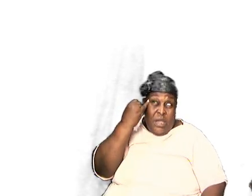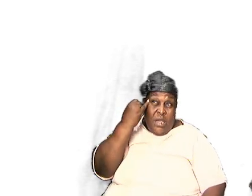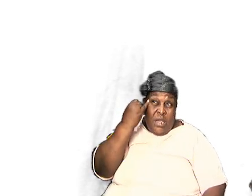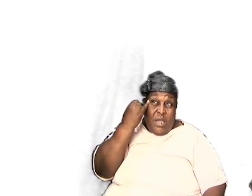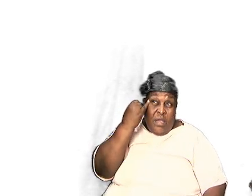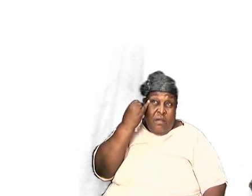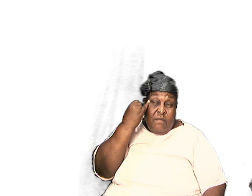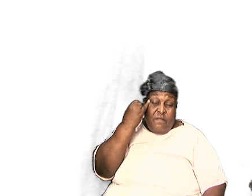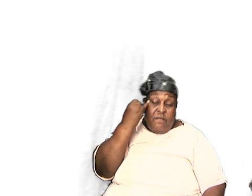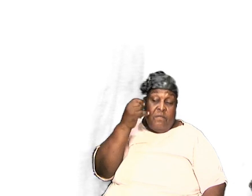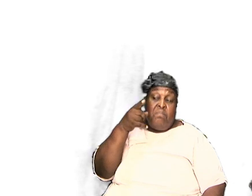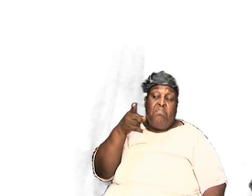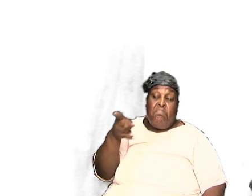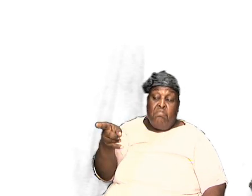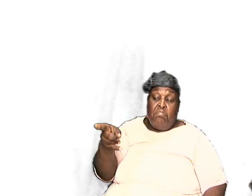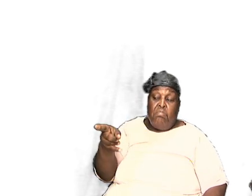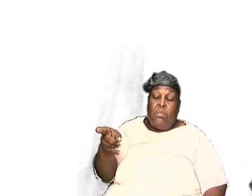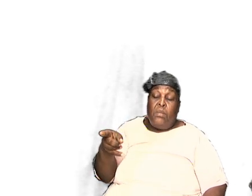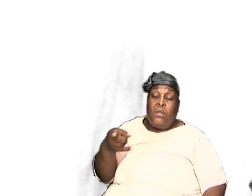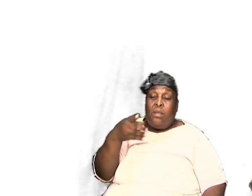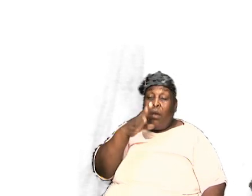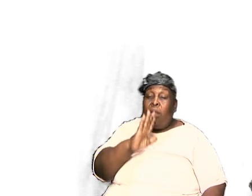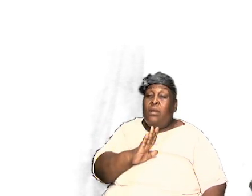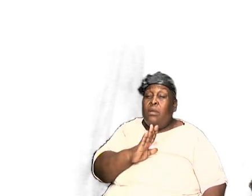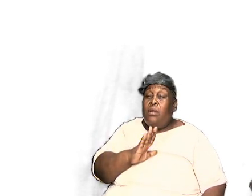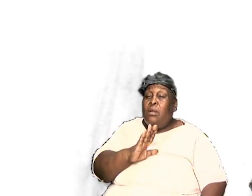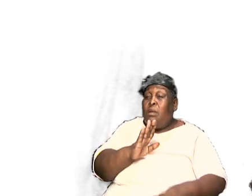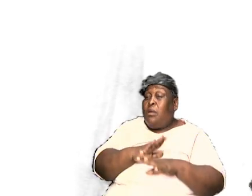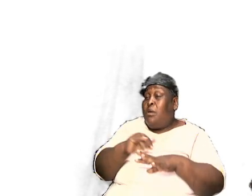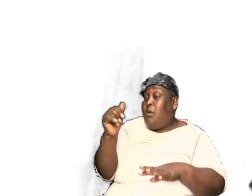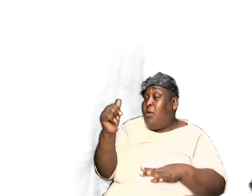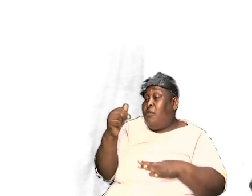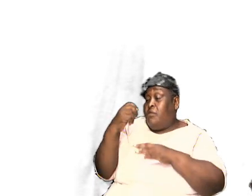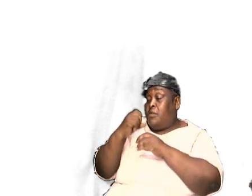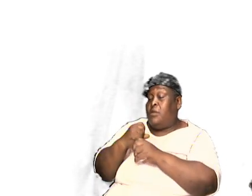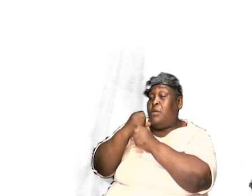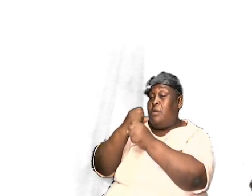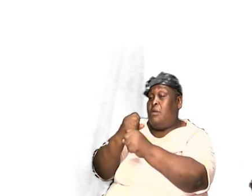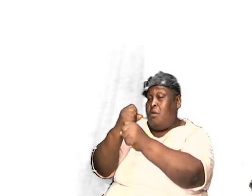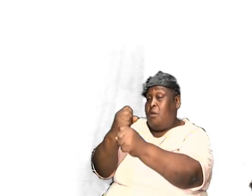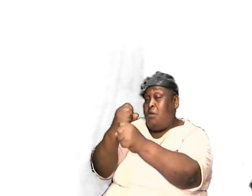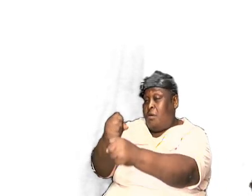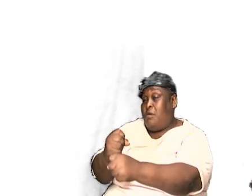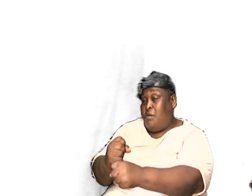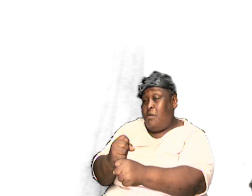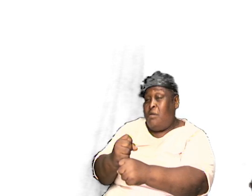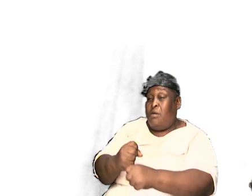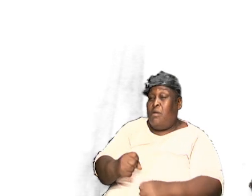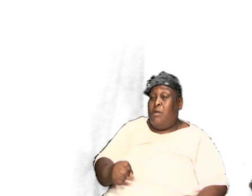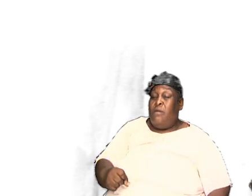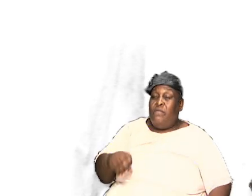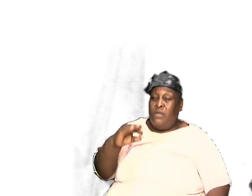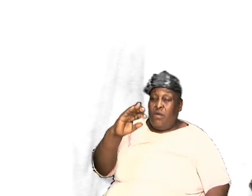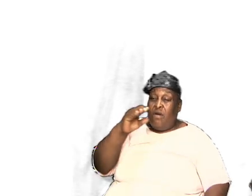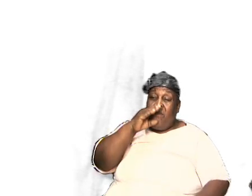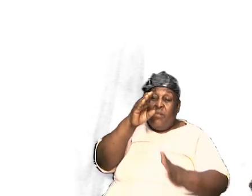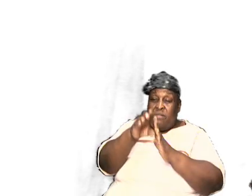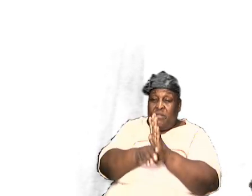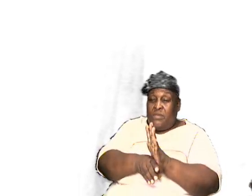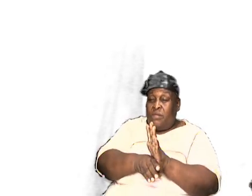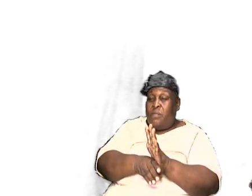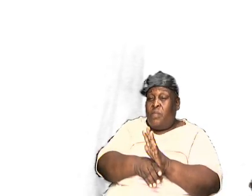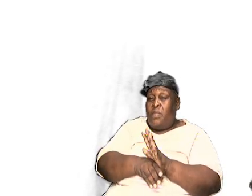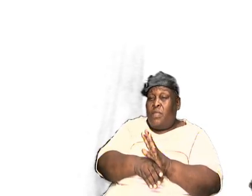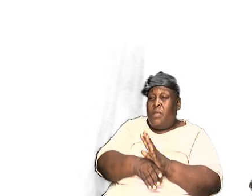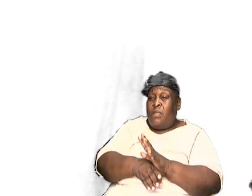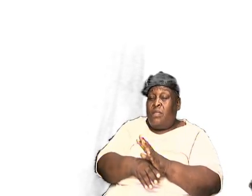So, he called for the ark of the covenant and the Bible covered it so that we can understand clearly what was happening. The